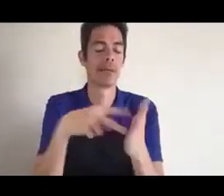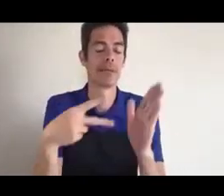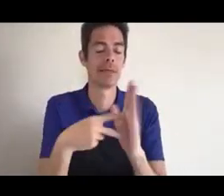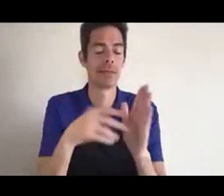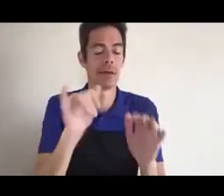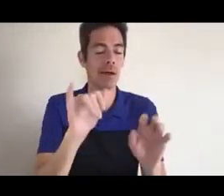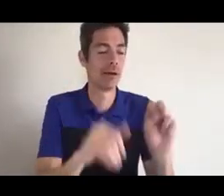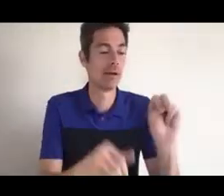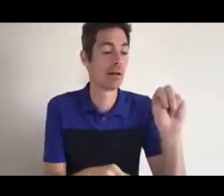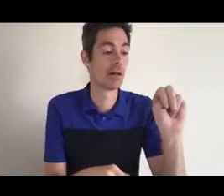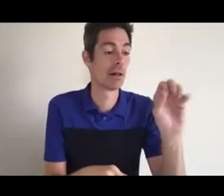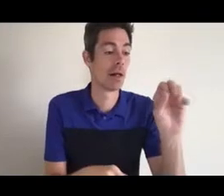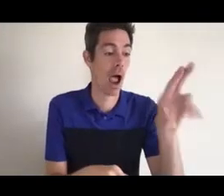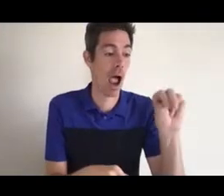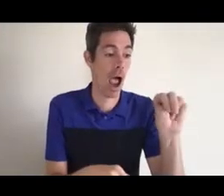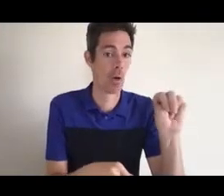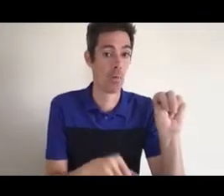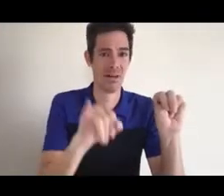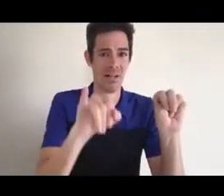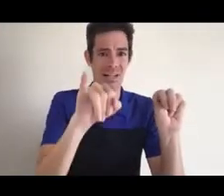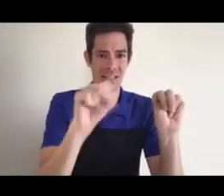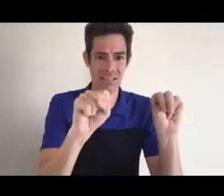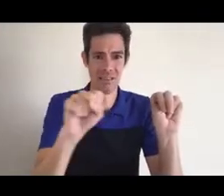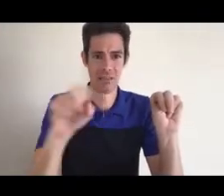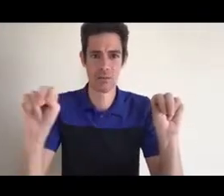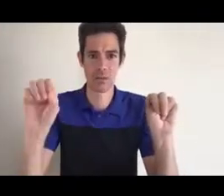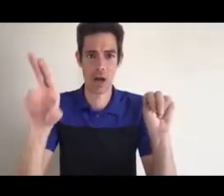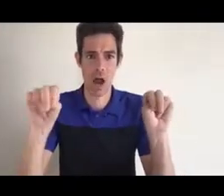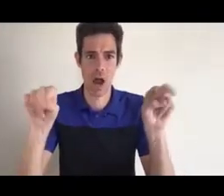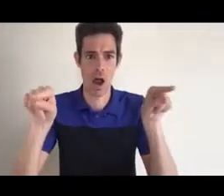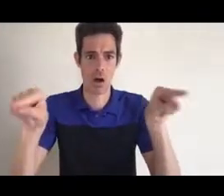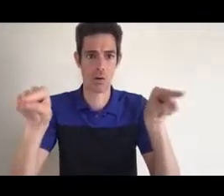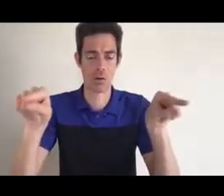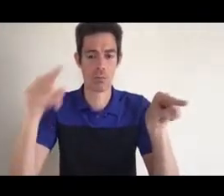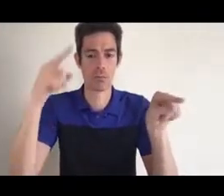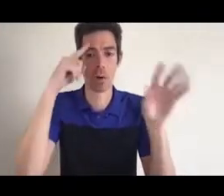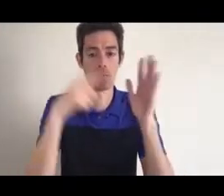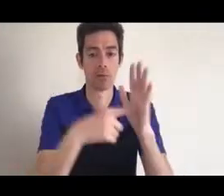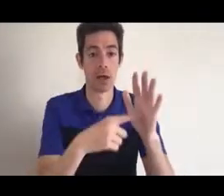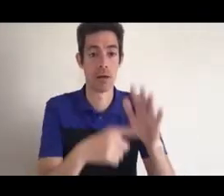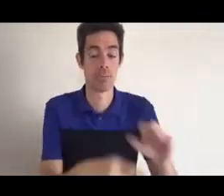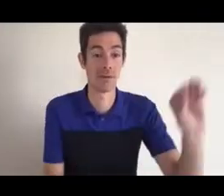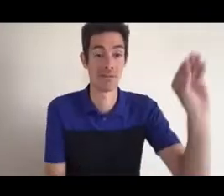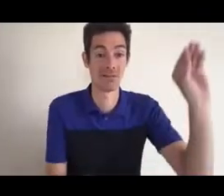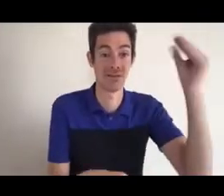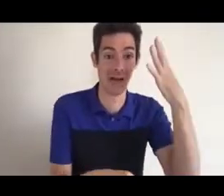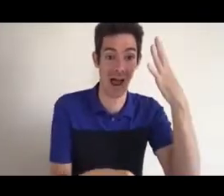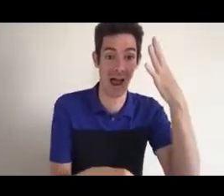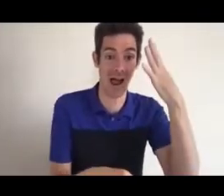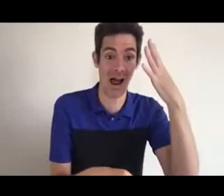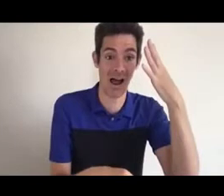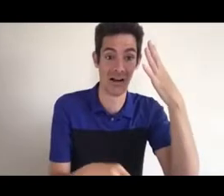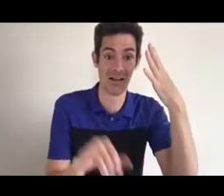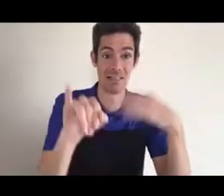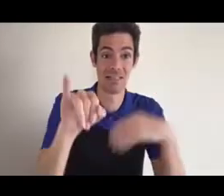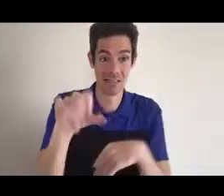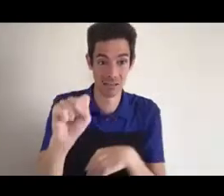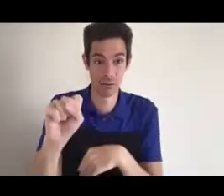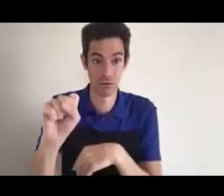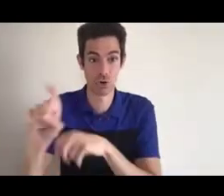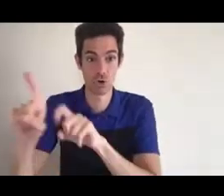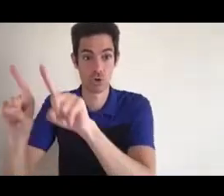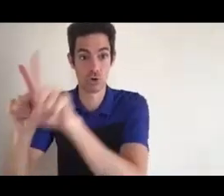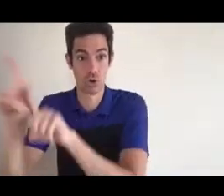So what this means is that a noun is a noun. So for example, the